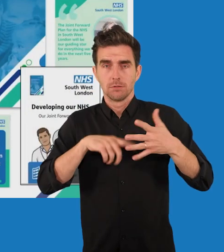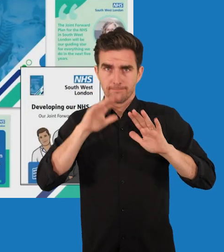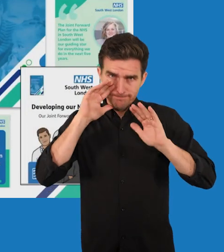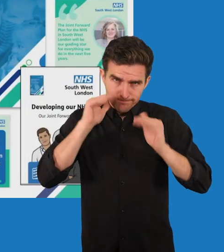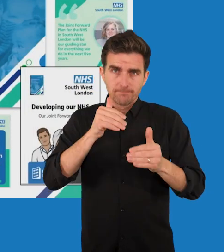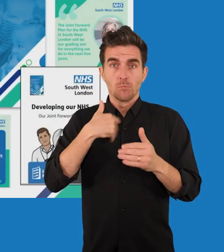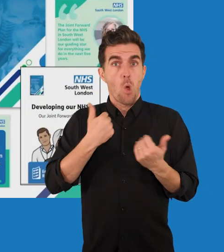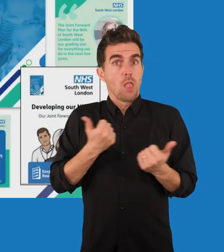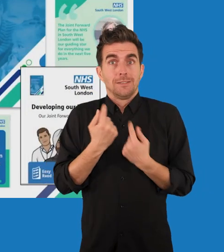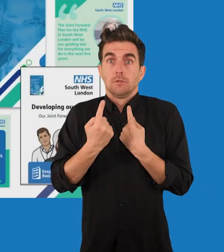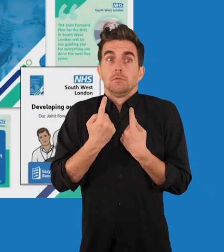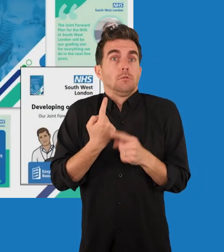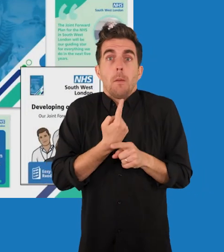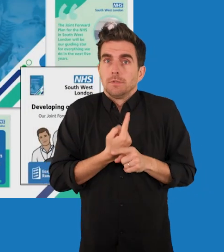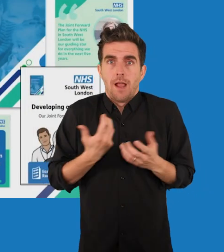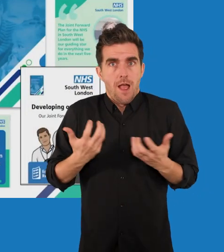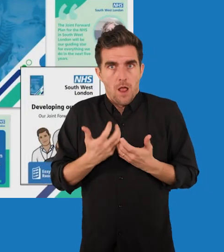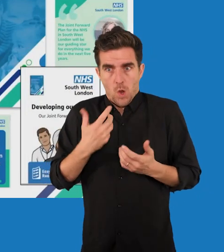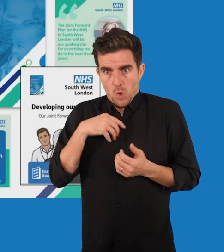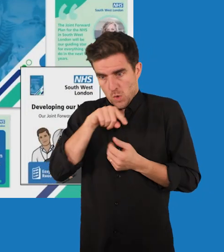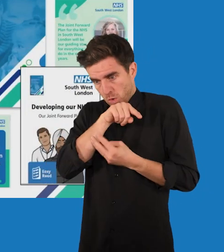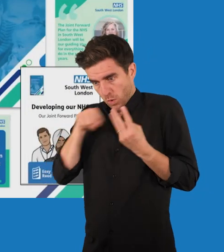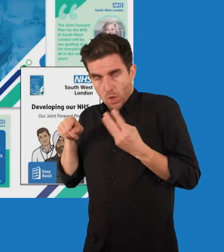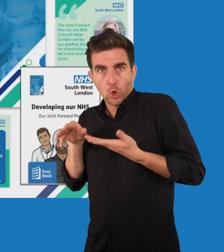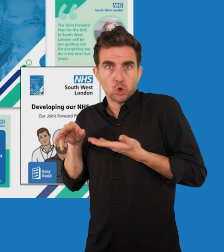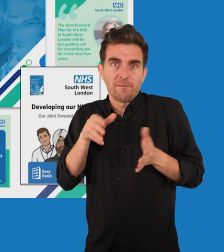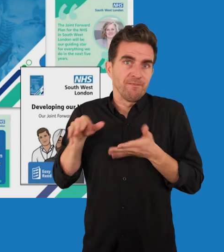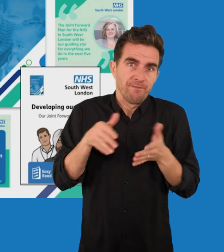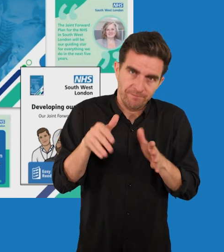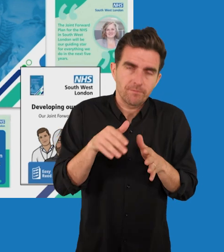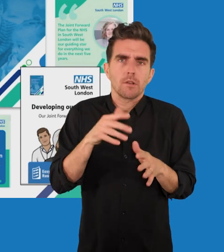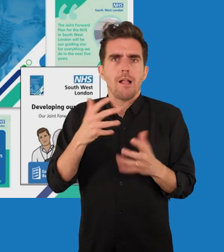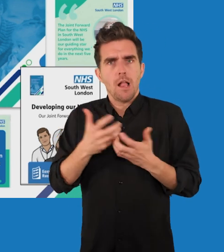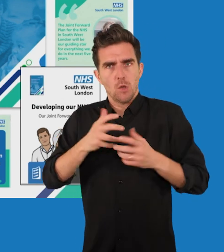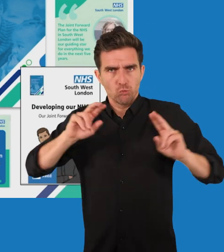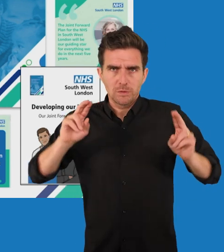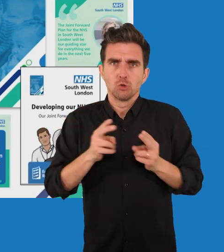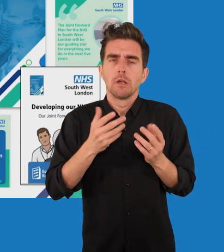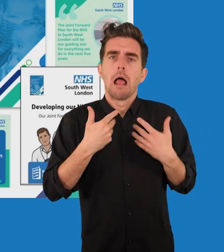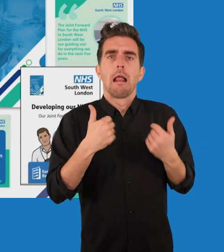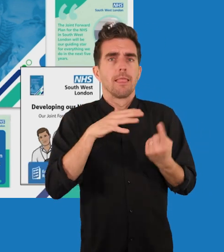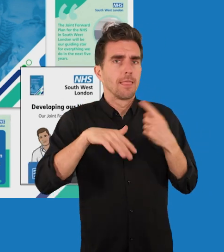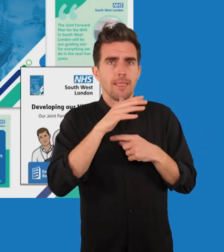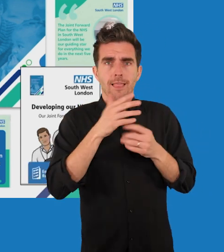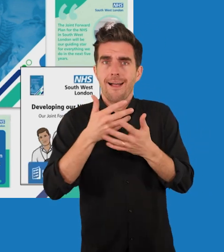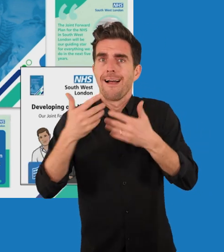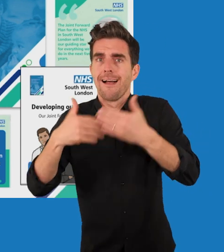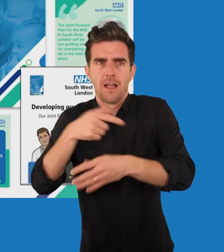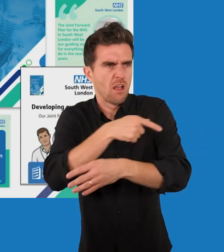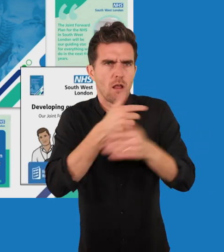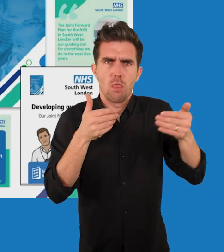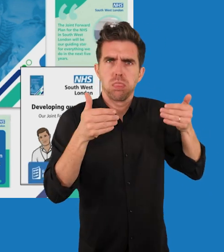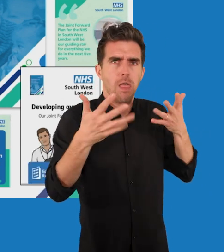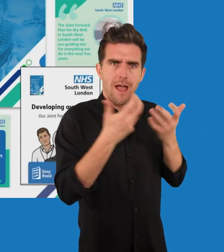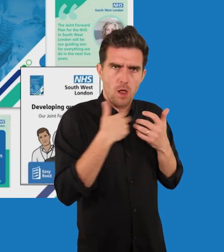of those are focused on the areas that we talked about within those shifts. So things like reducing health inequalities, keeping people well and